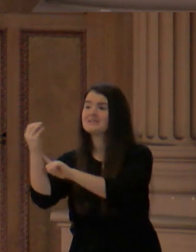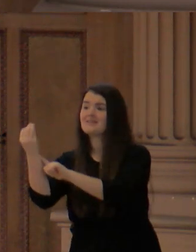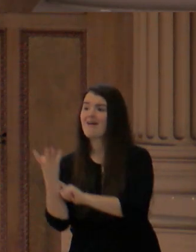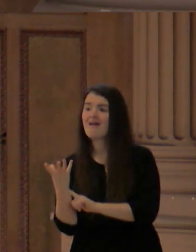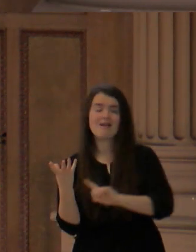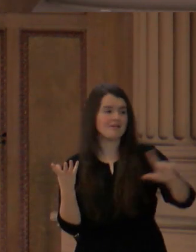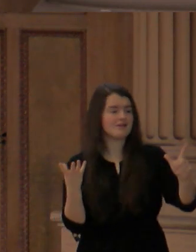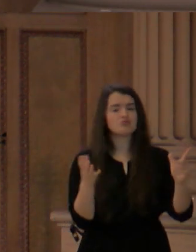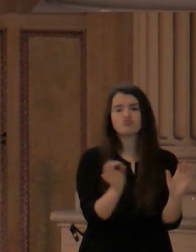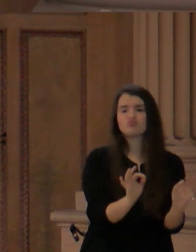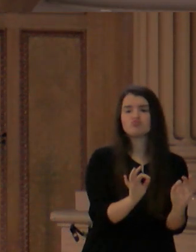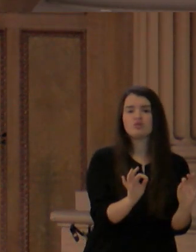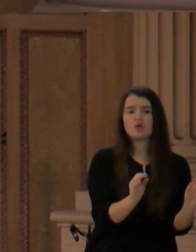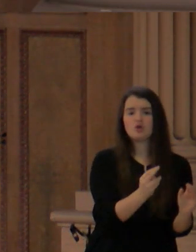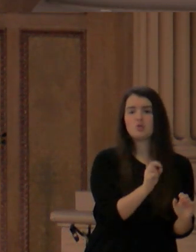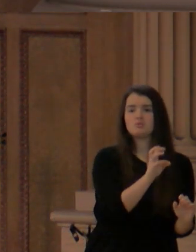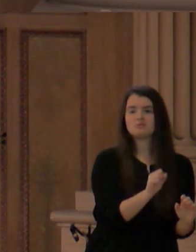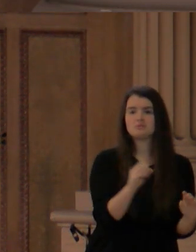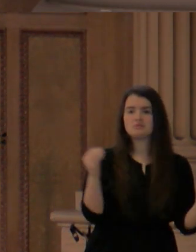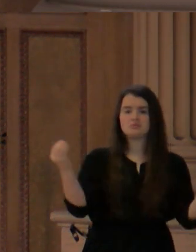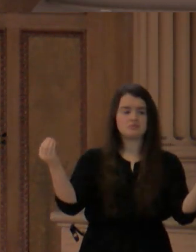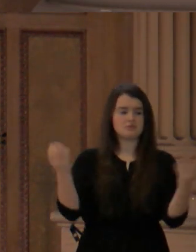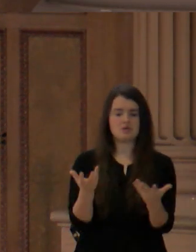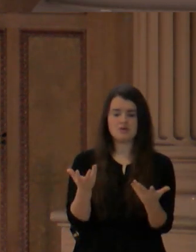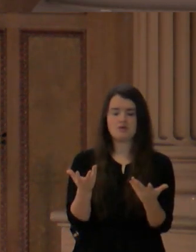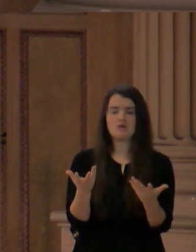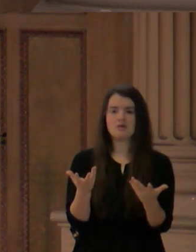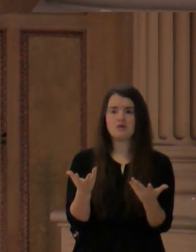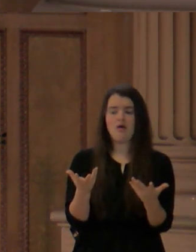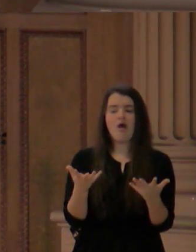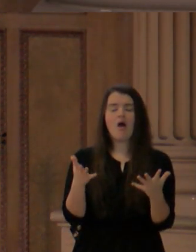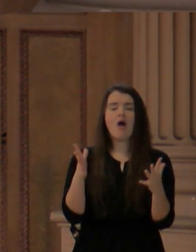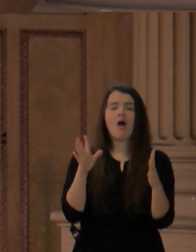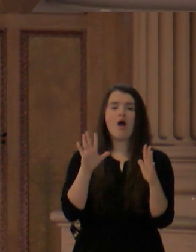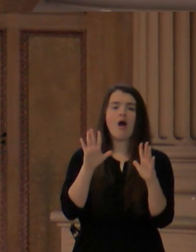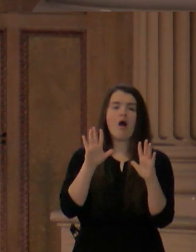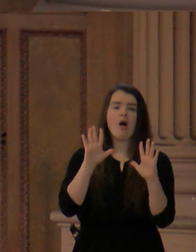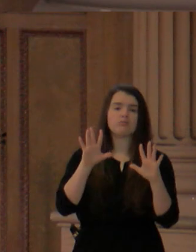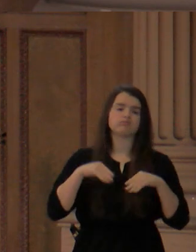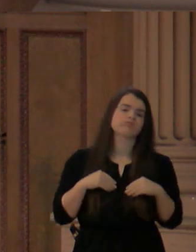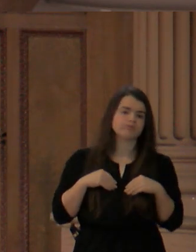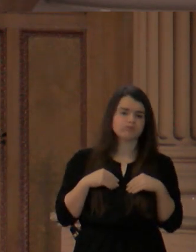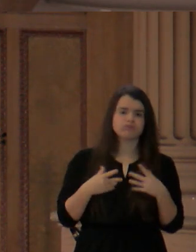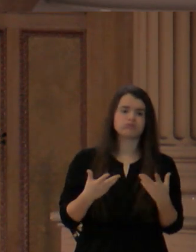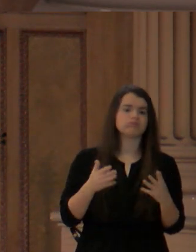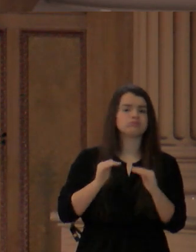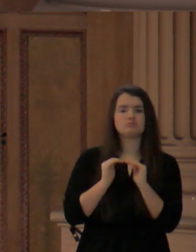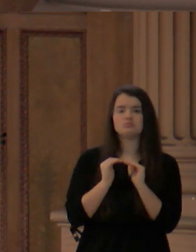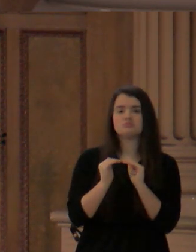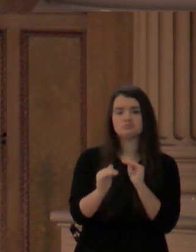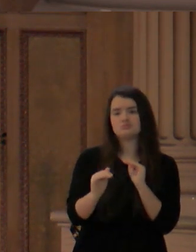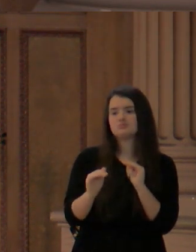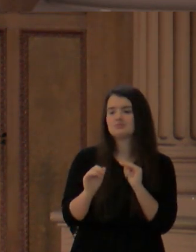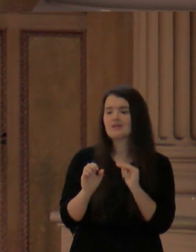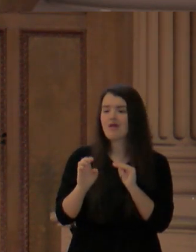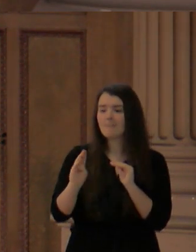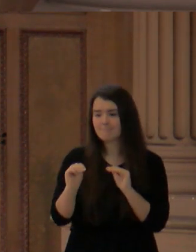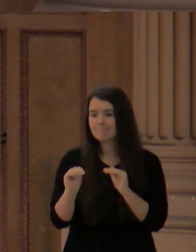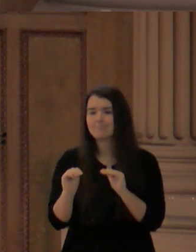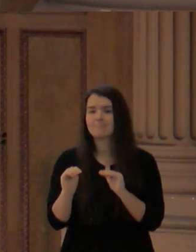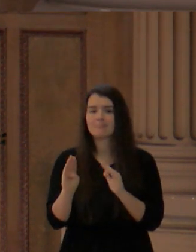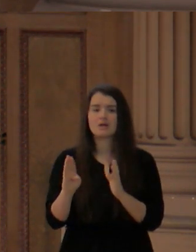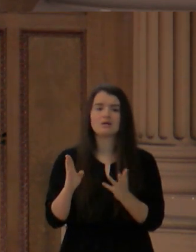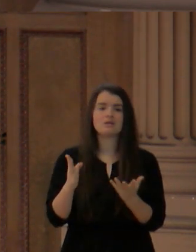and it has a numbing effect like where we numb ourselves to everything and so numbness to Jesus just kind of fits that